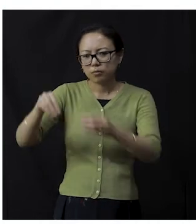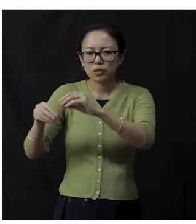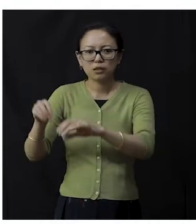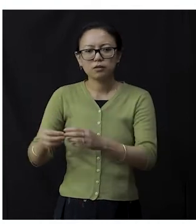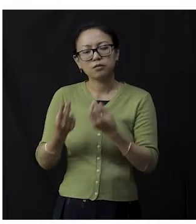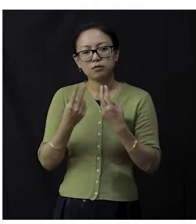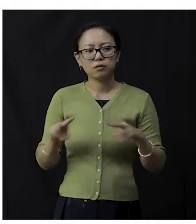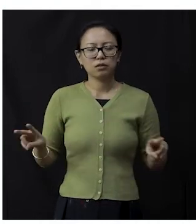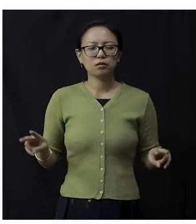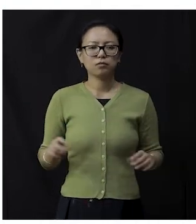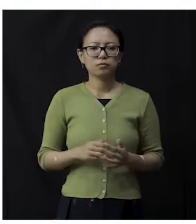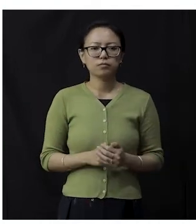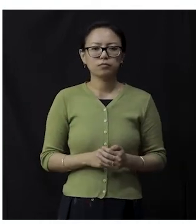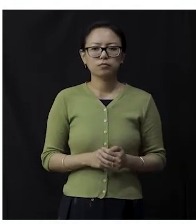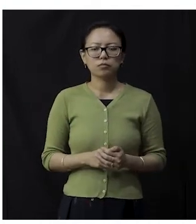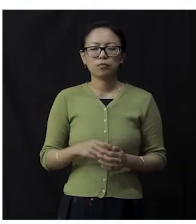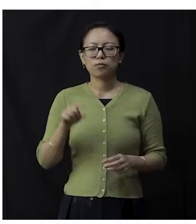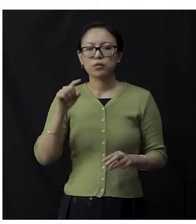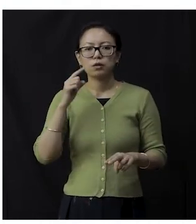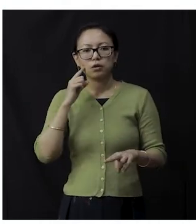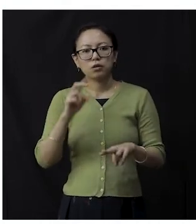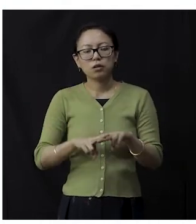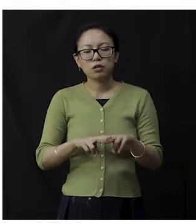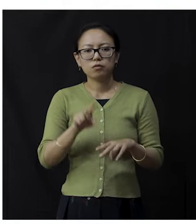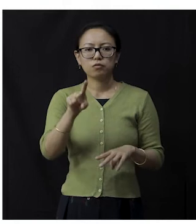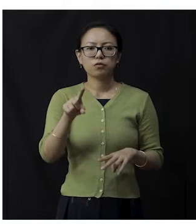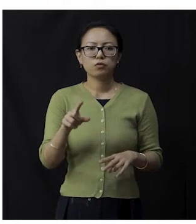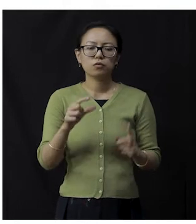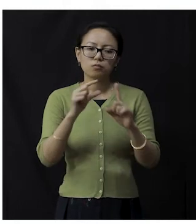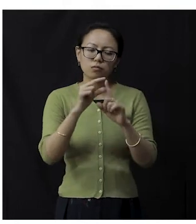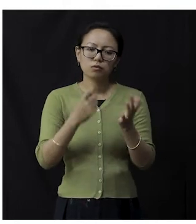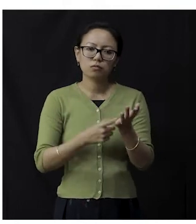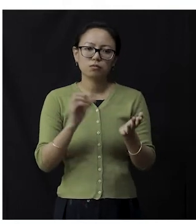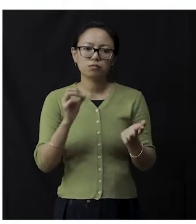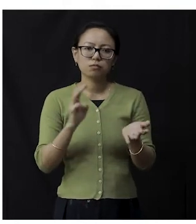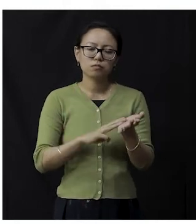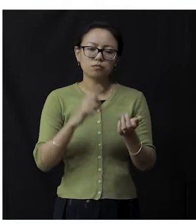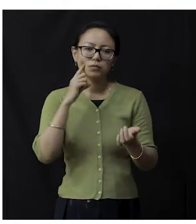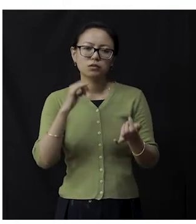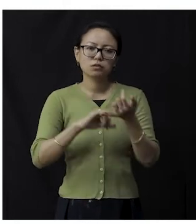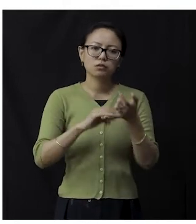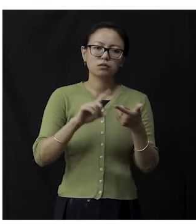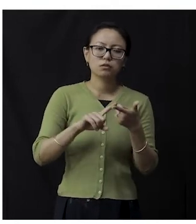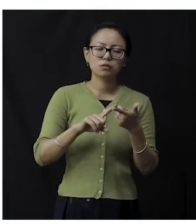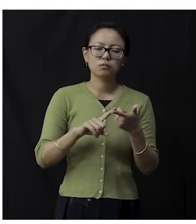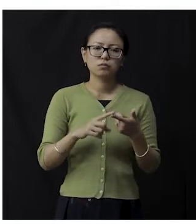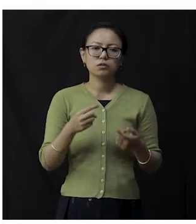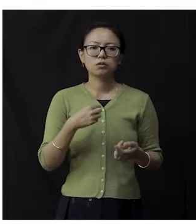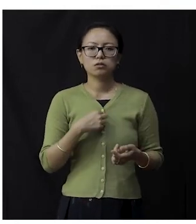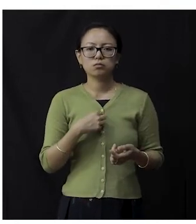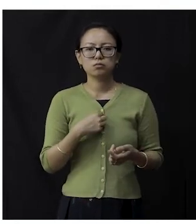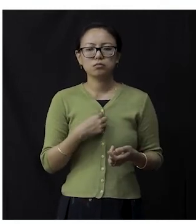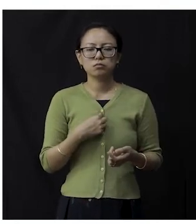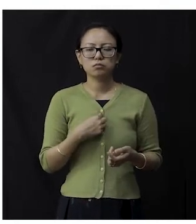we will change everything back and all of us, that is you and all of us